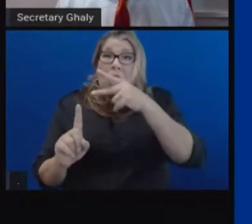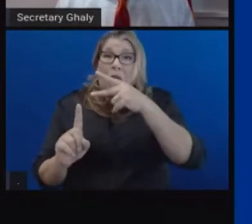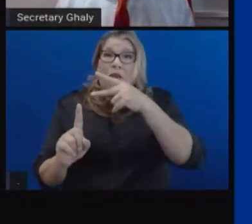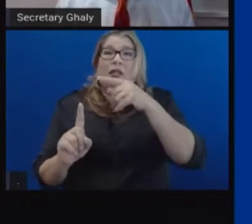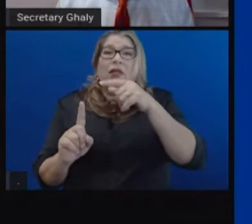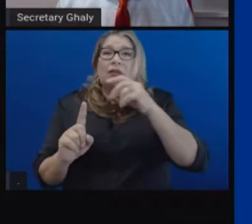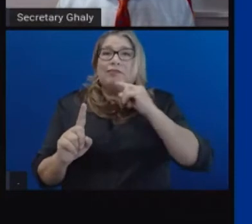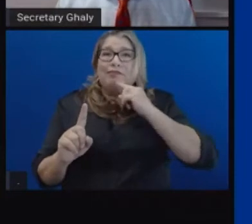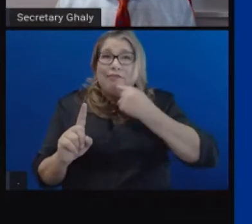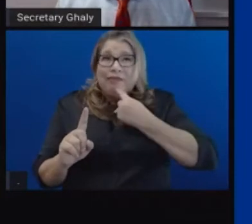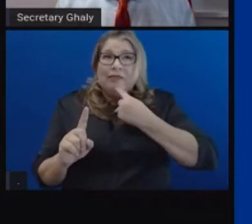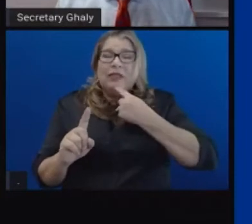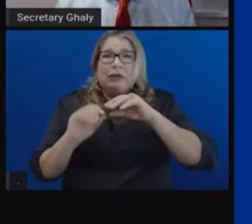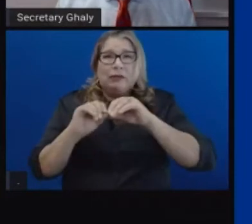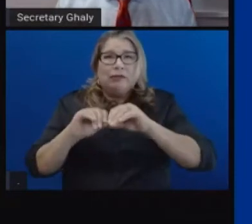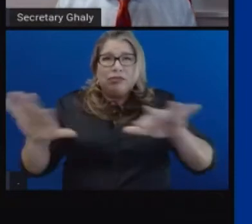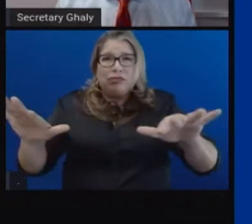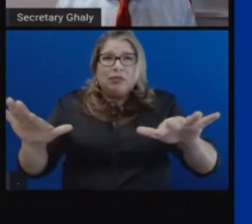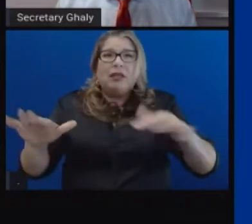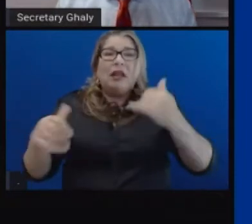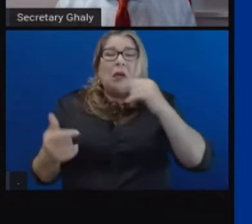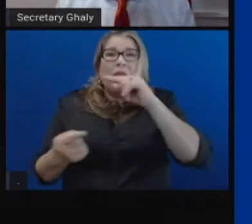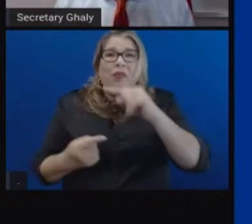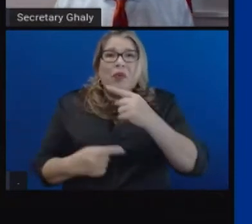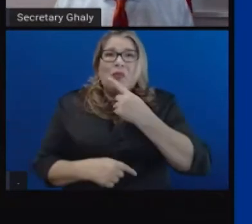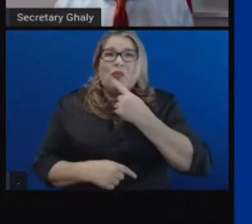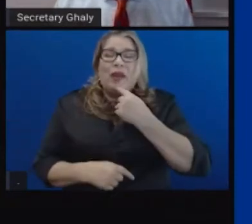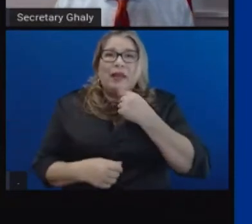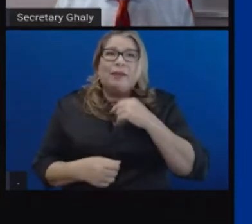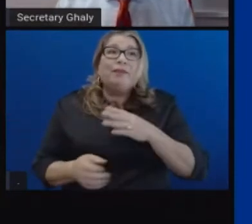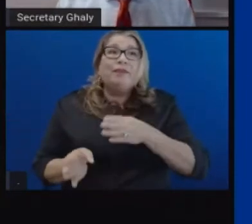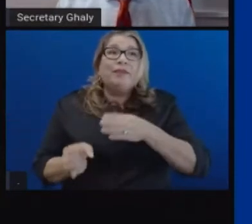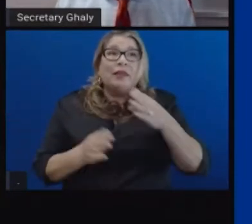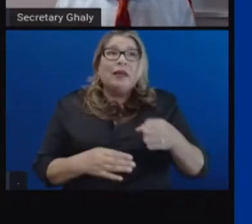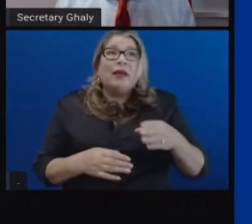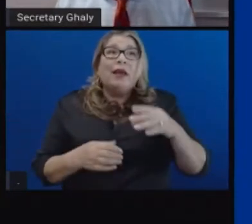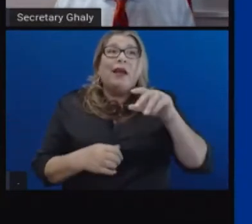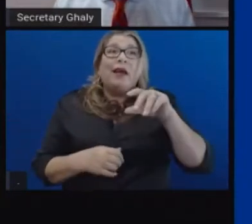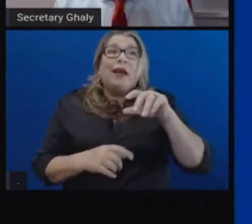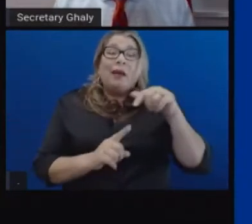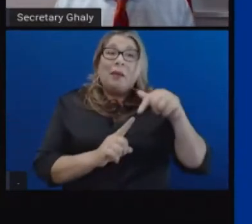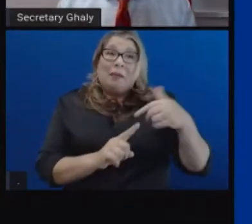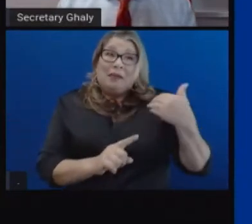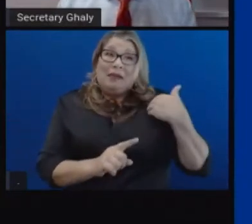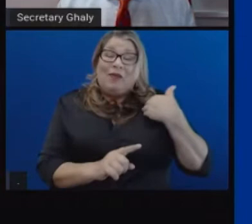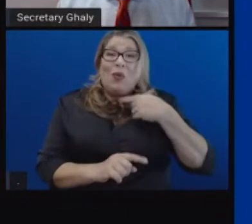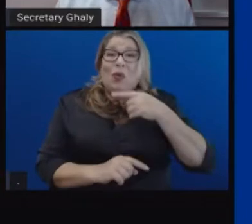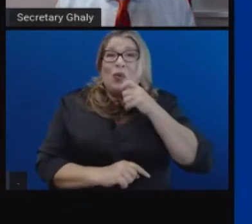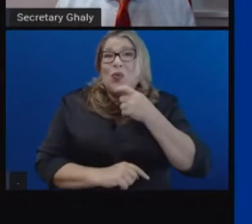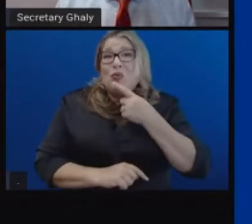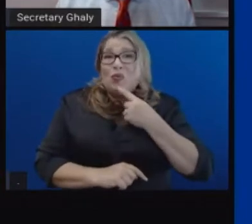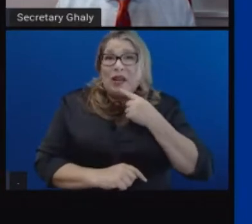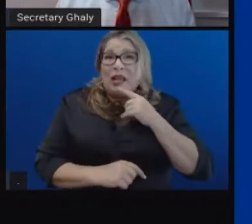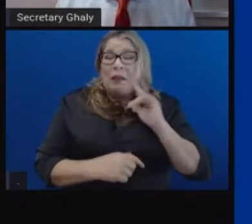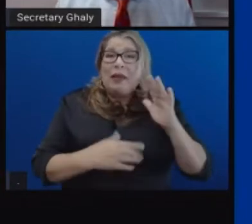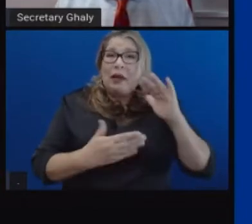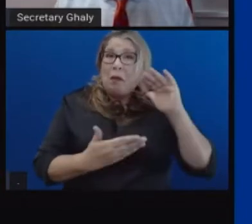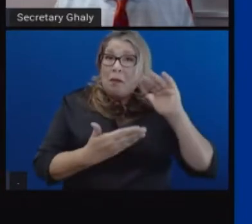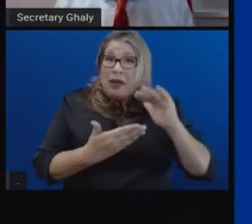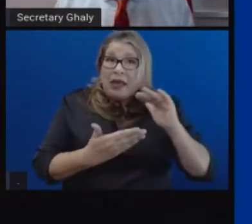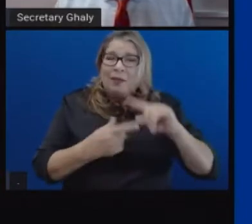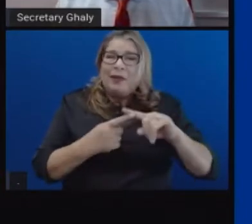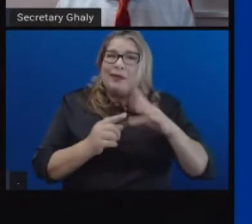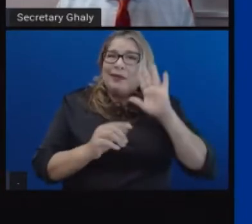a part of the state that has significant transmission. It's really not surprising, if you will,